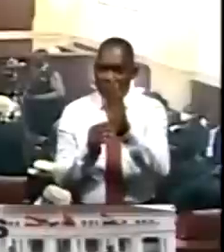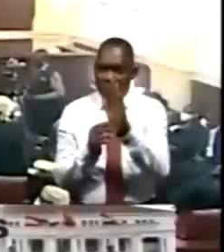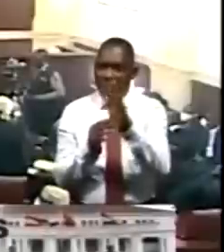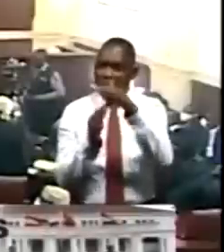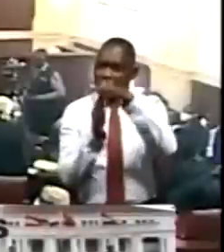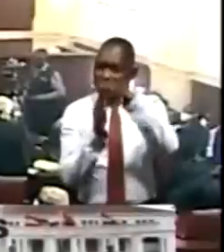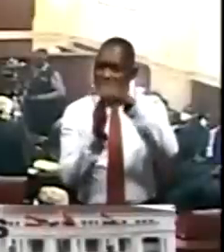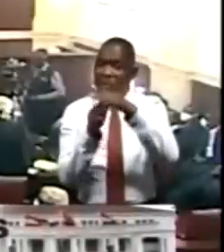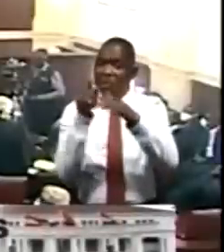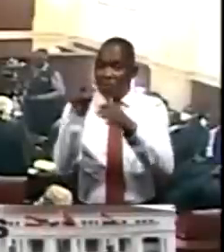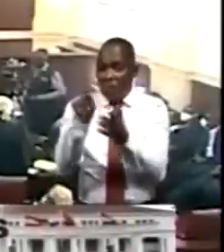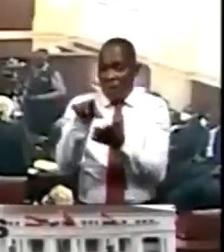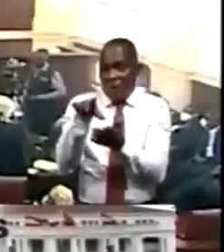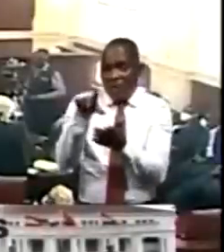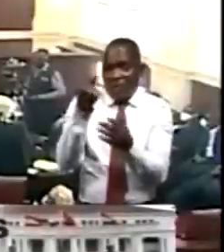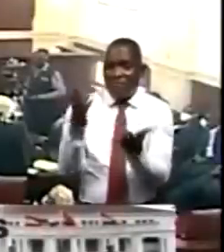So that you found,